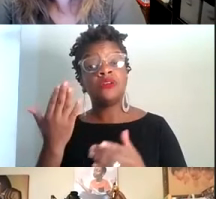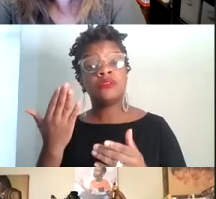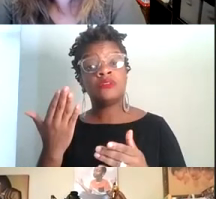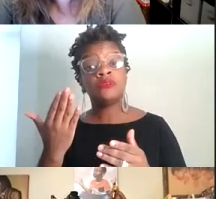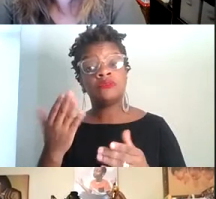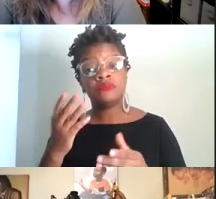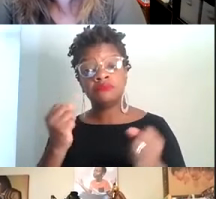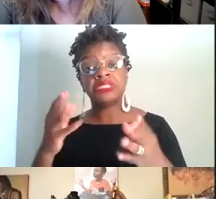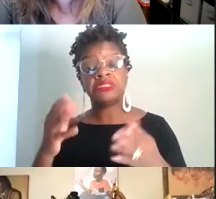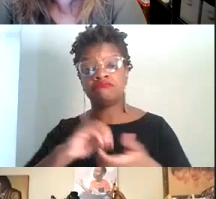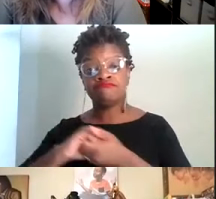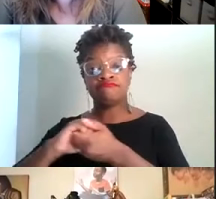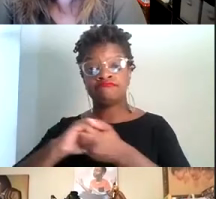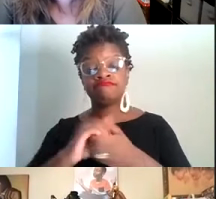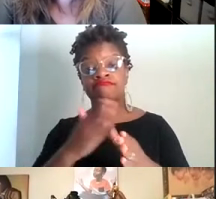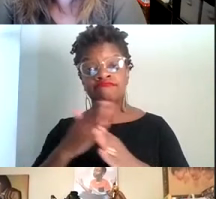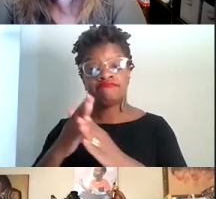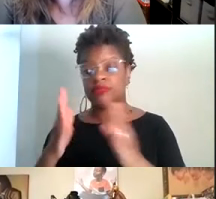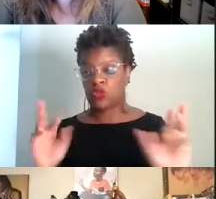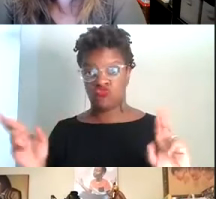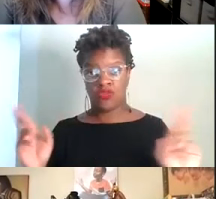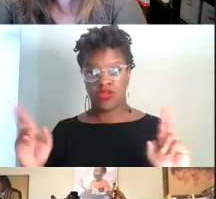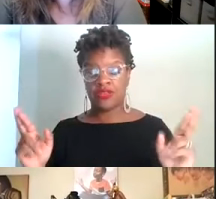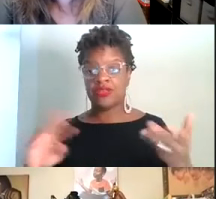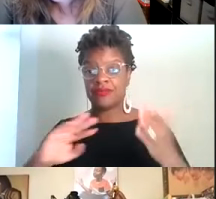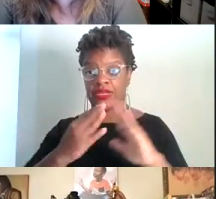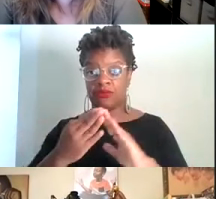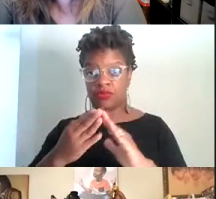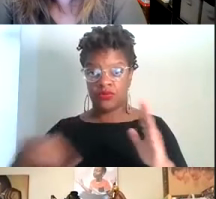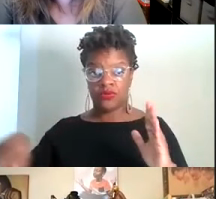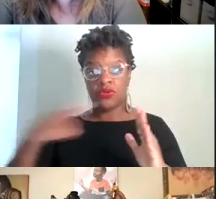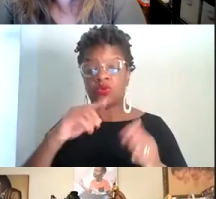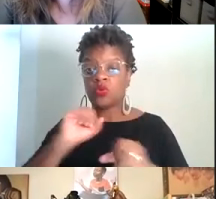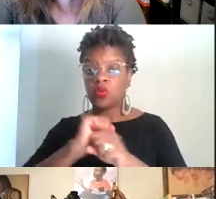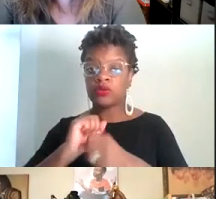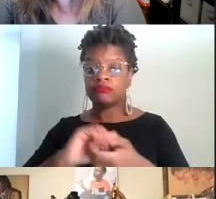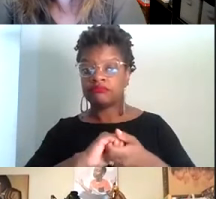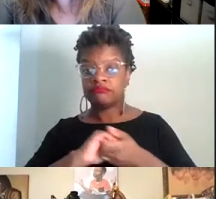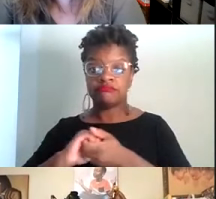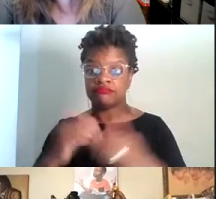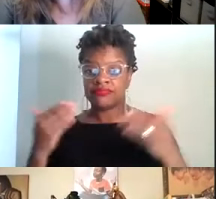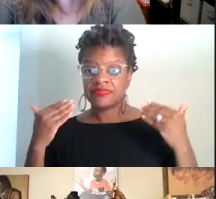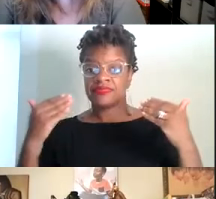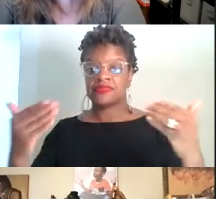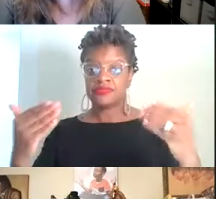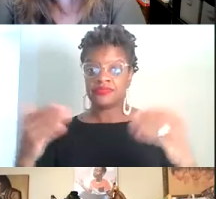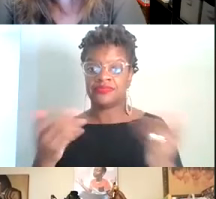work together. And so as a community, we need to be working together to push forward this